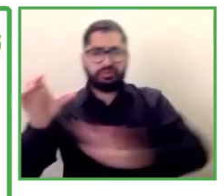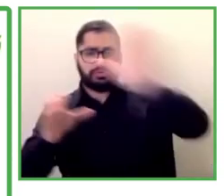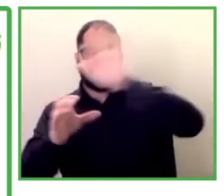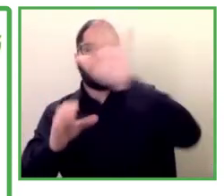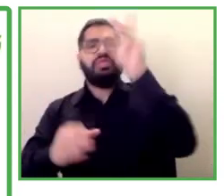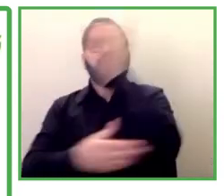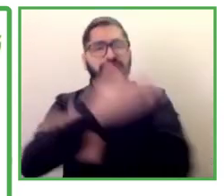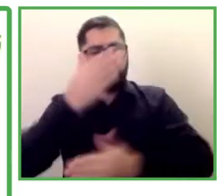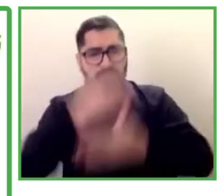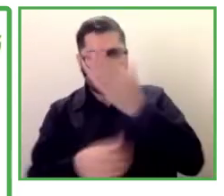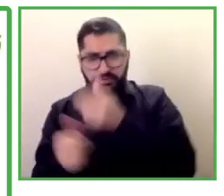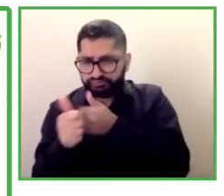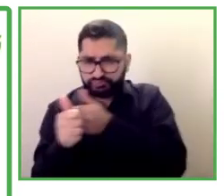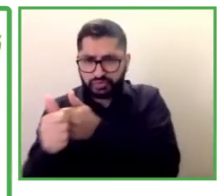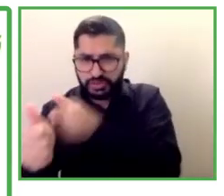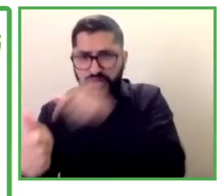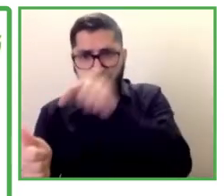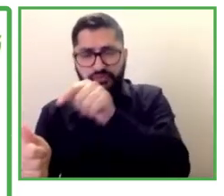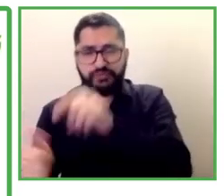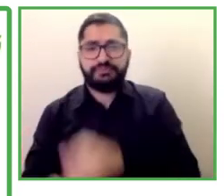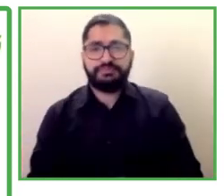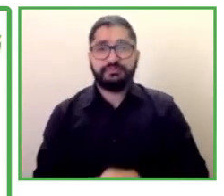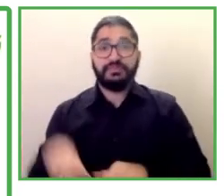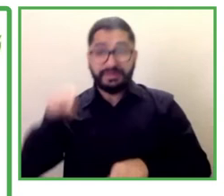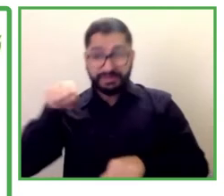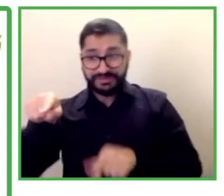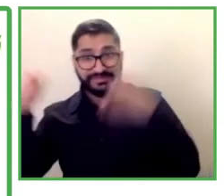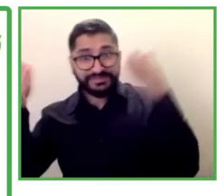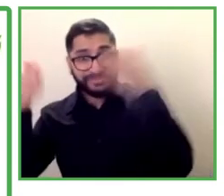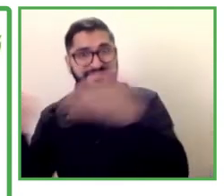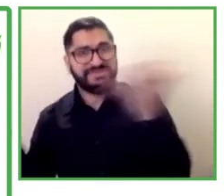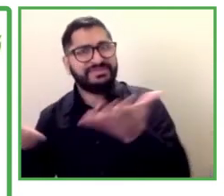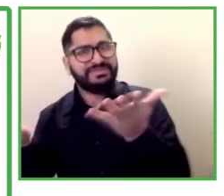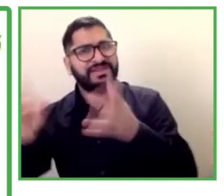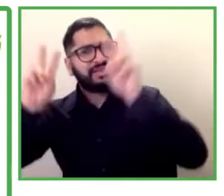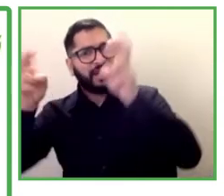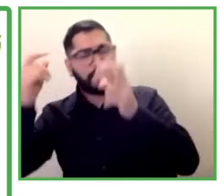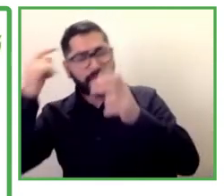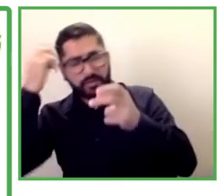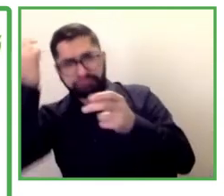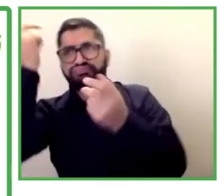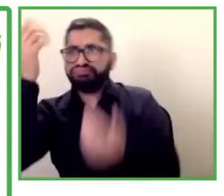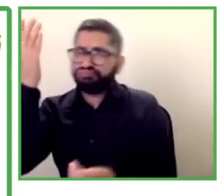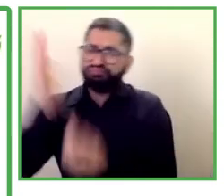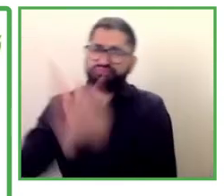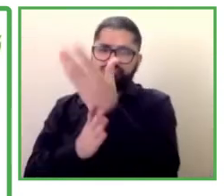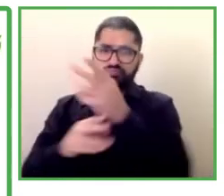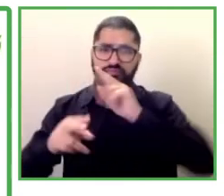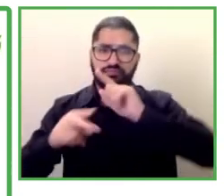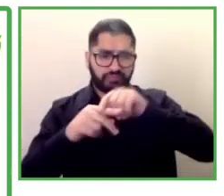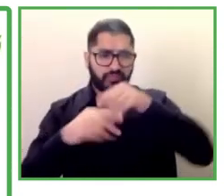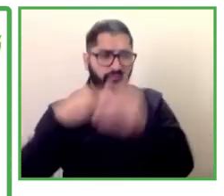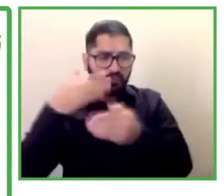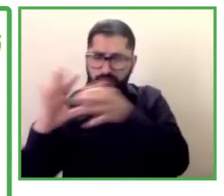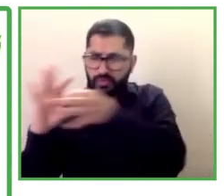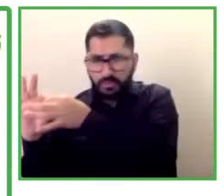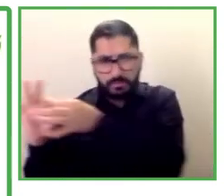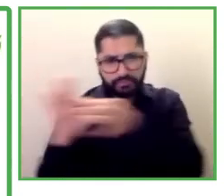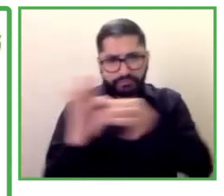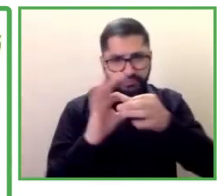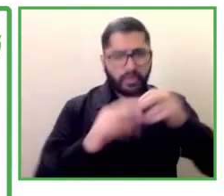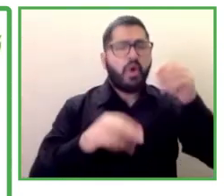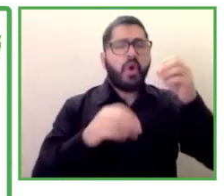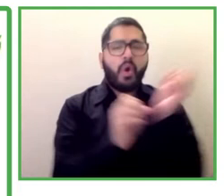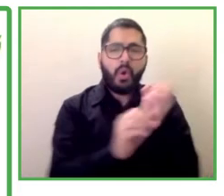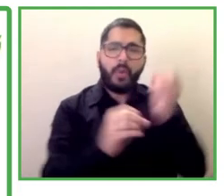So this office started requesting the general direction, this specific quota. So in